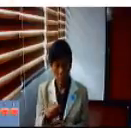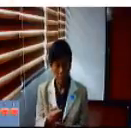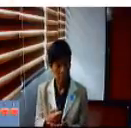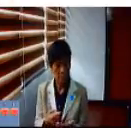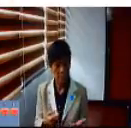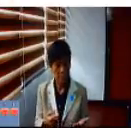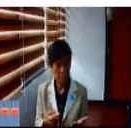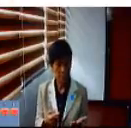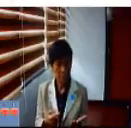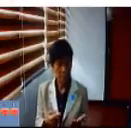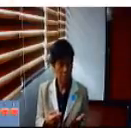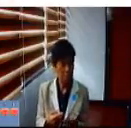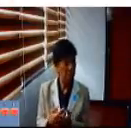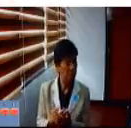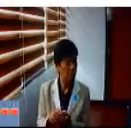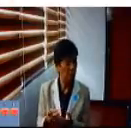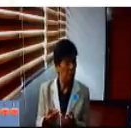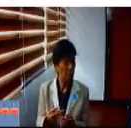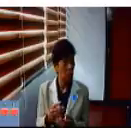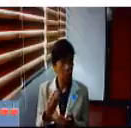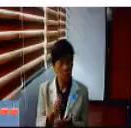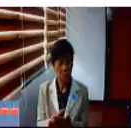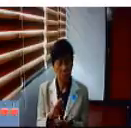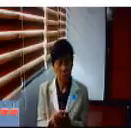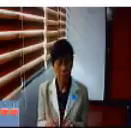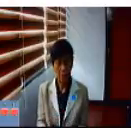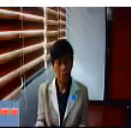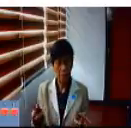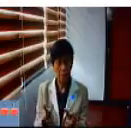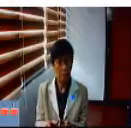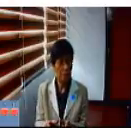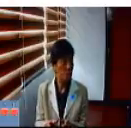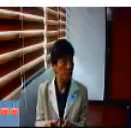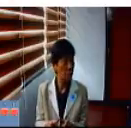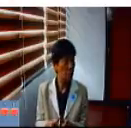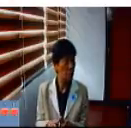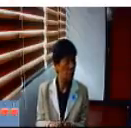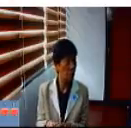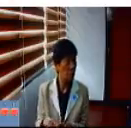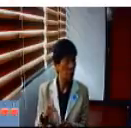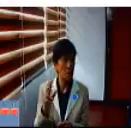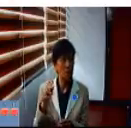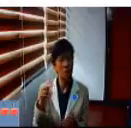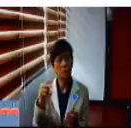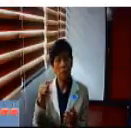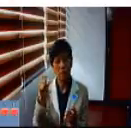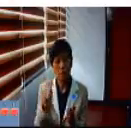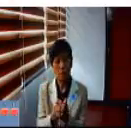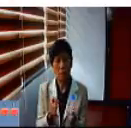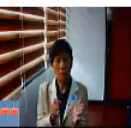the monetary value of our marine resources is almost about $1 trillion or